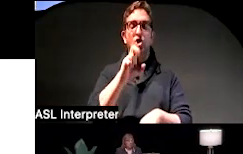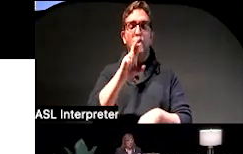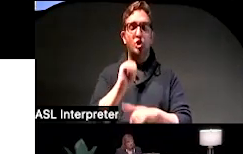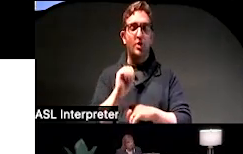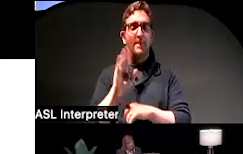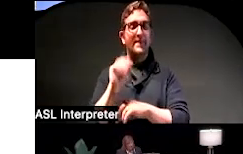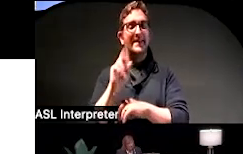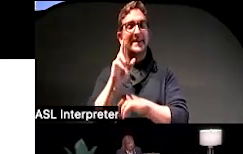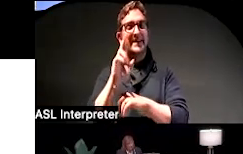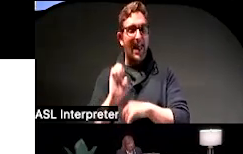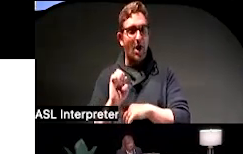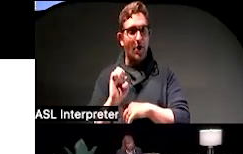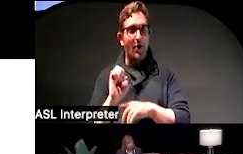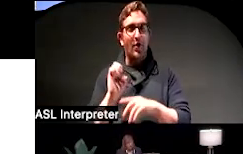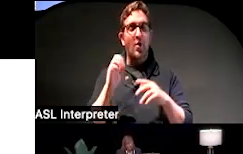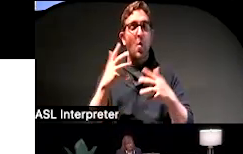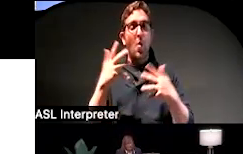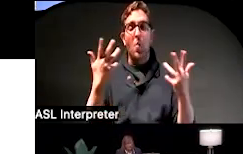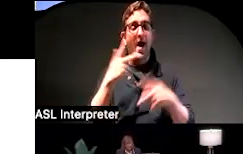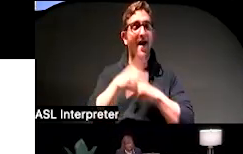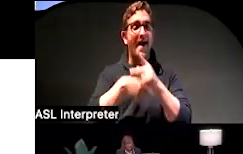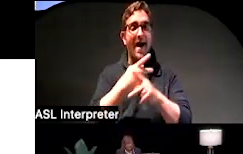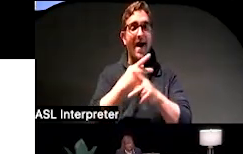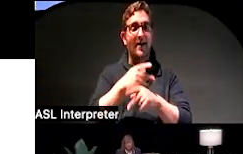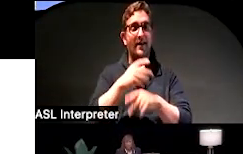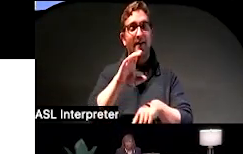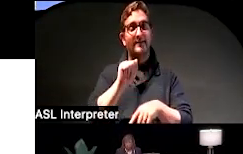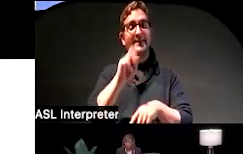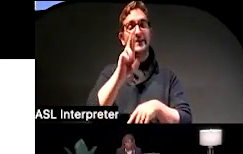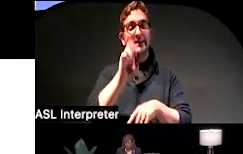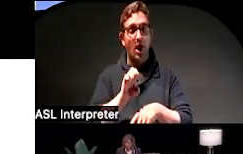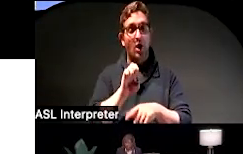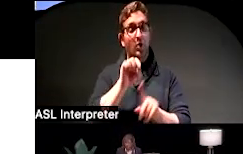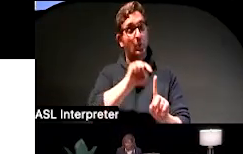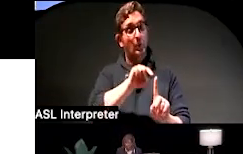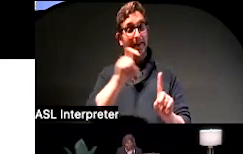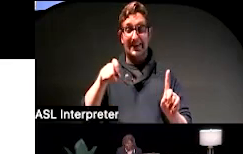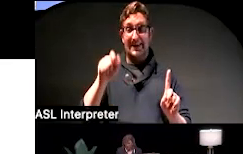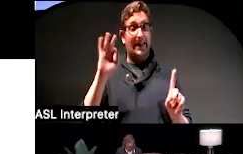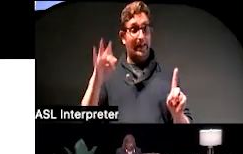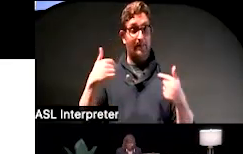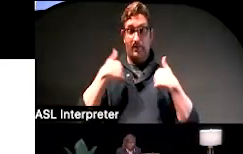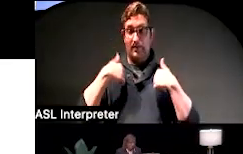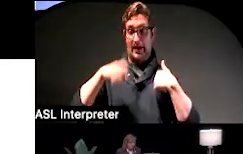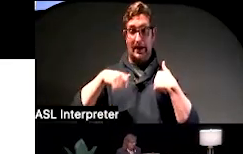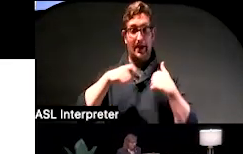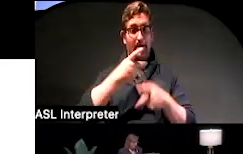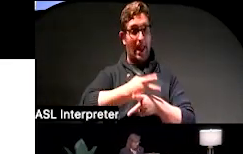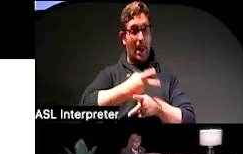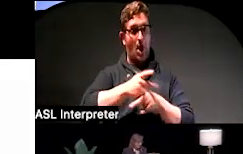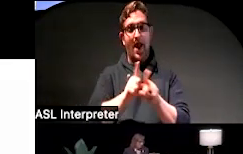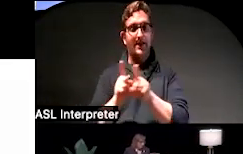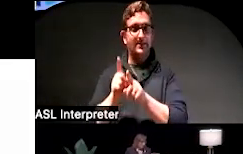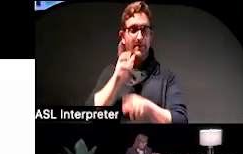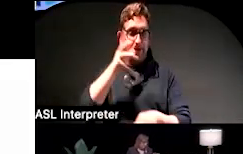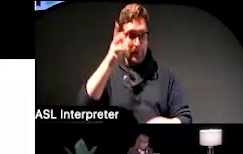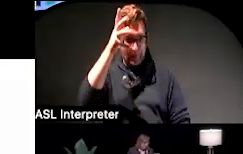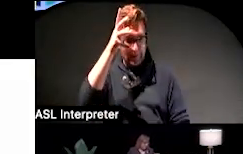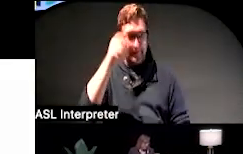What kind of care might you need if you needed care as a parent?